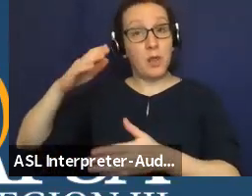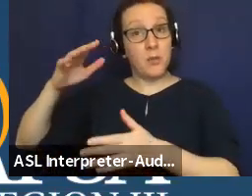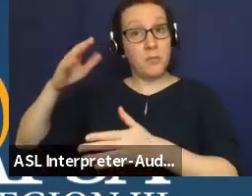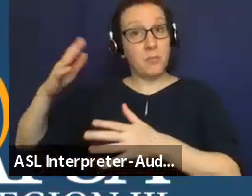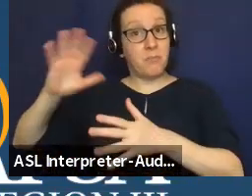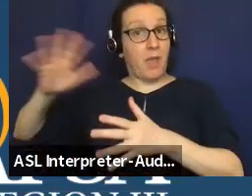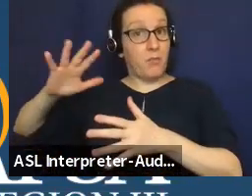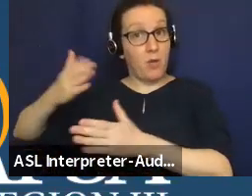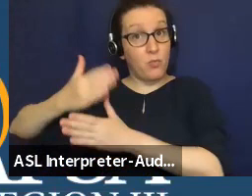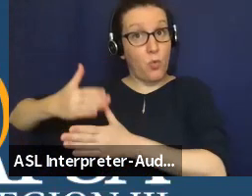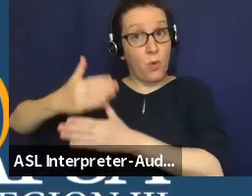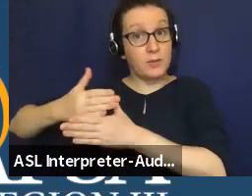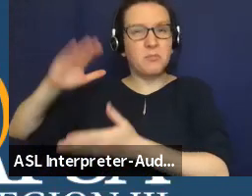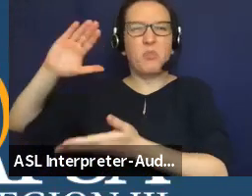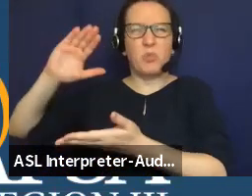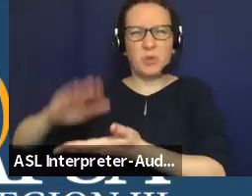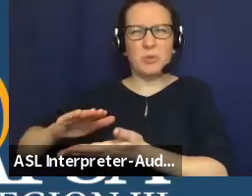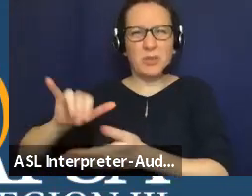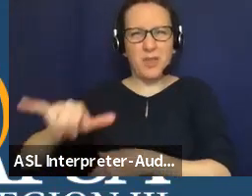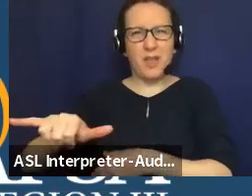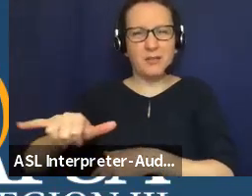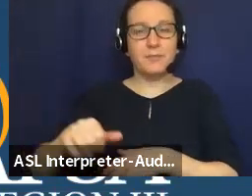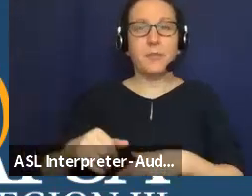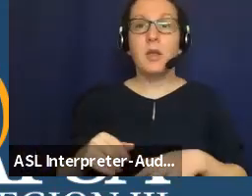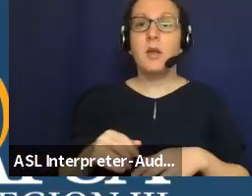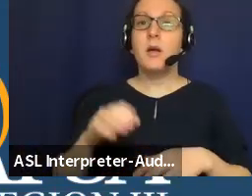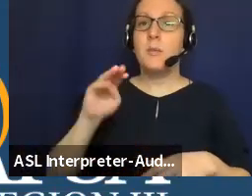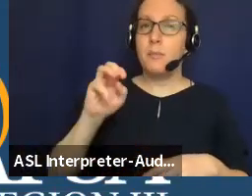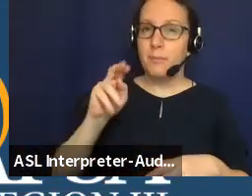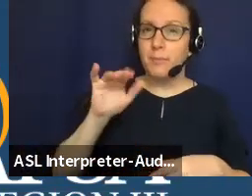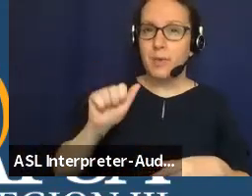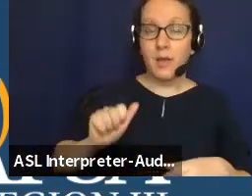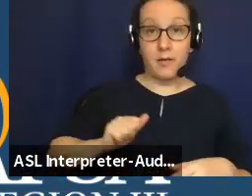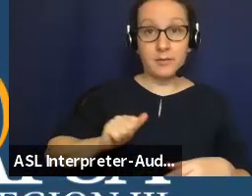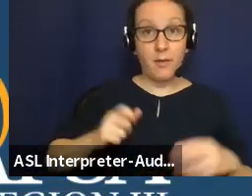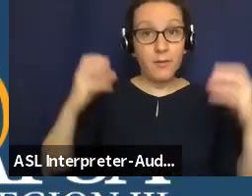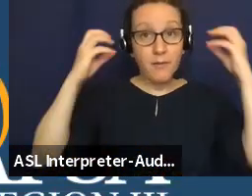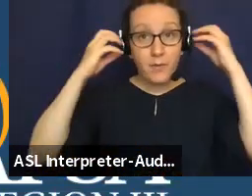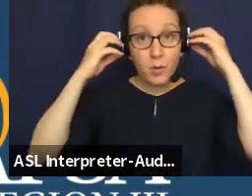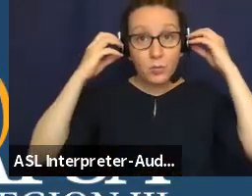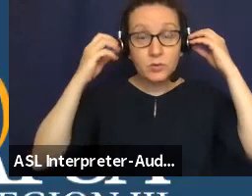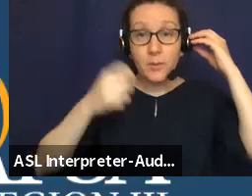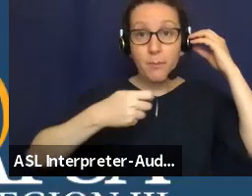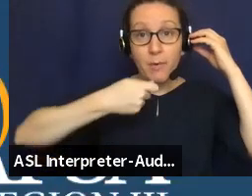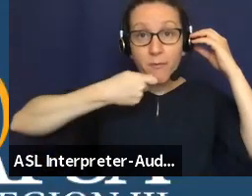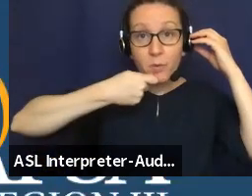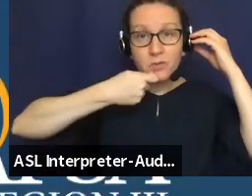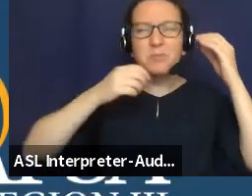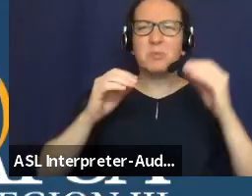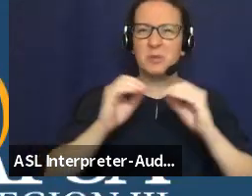other thing you notice is that both Monica and I are using headphones and microphones that just help make the audio more